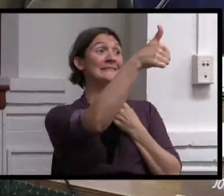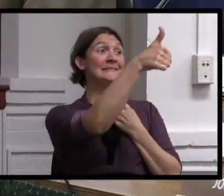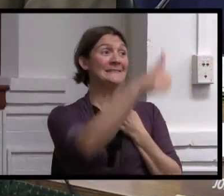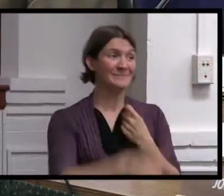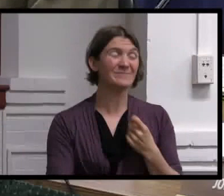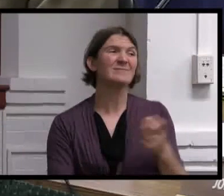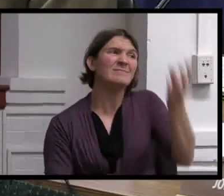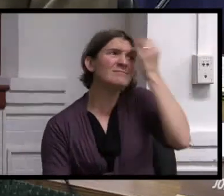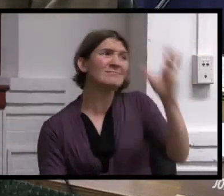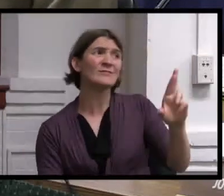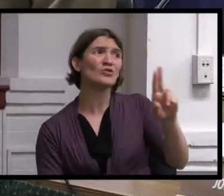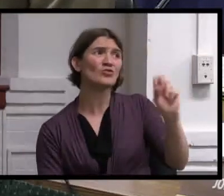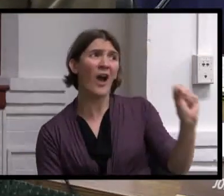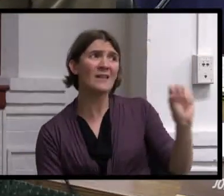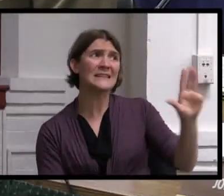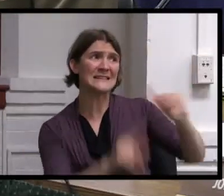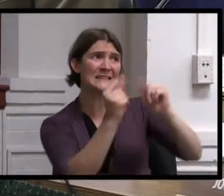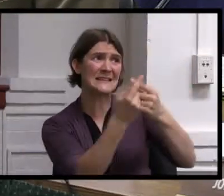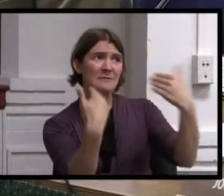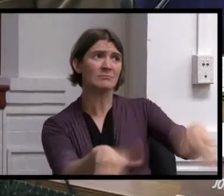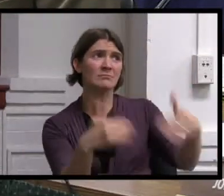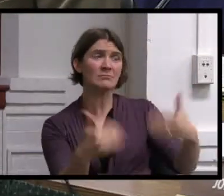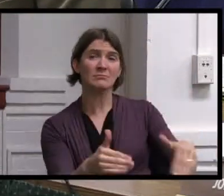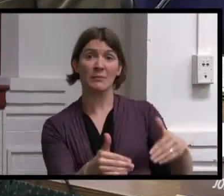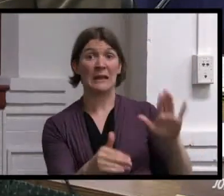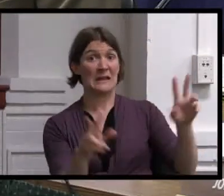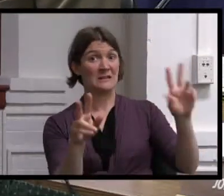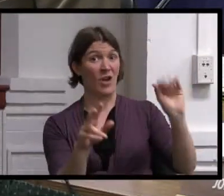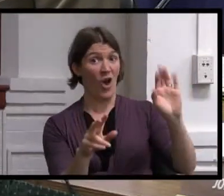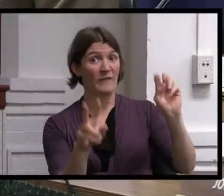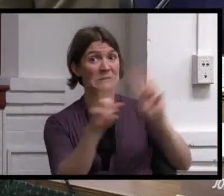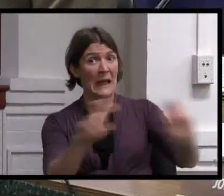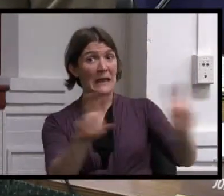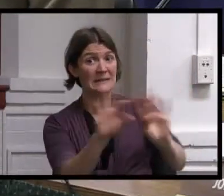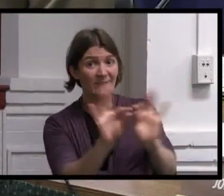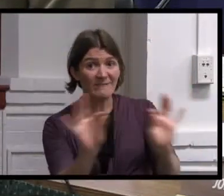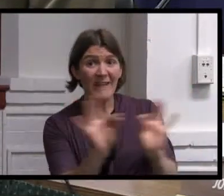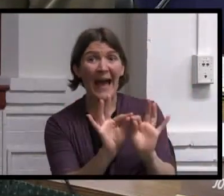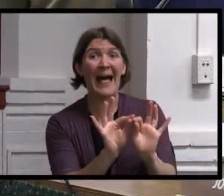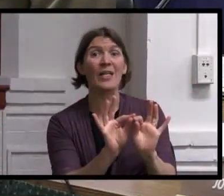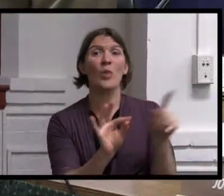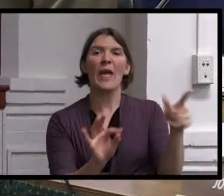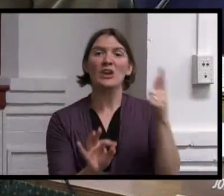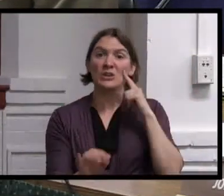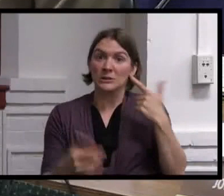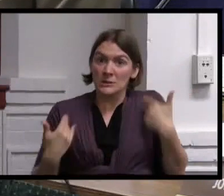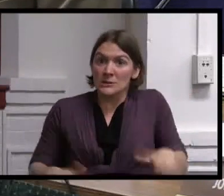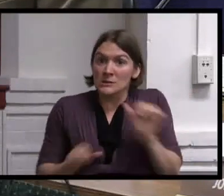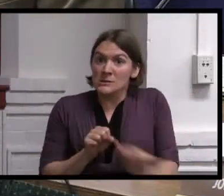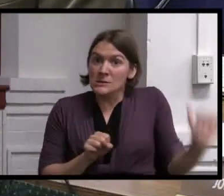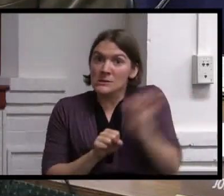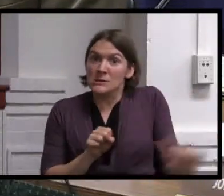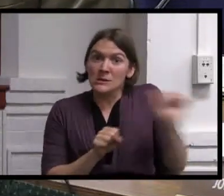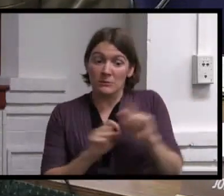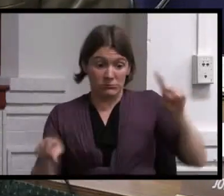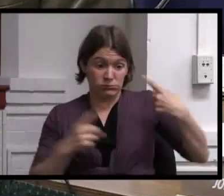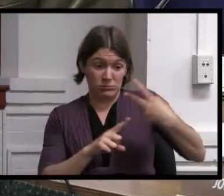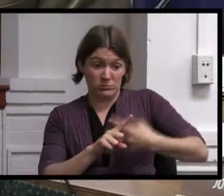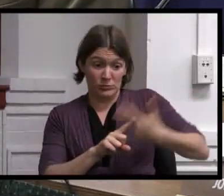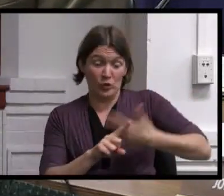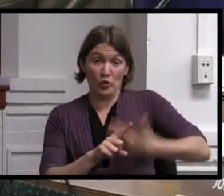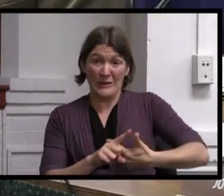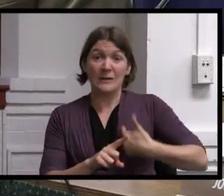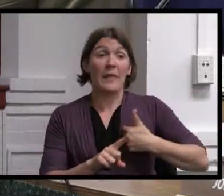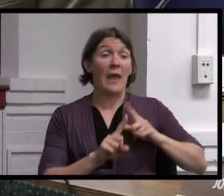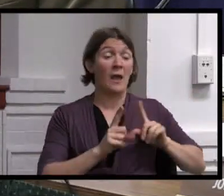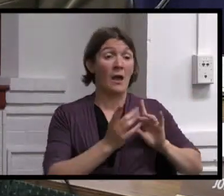I just want to acknowledge Russell and his team in the assessor's office who are coming up for air now because the last few months have been especially